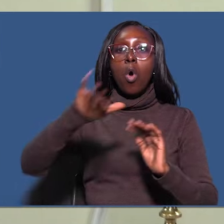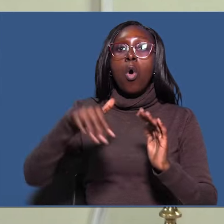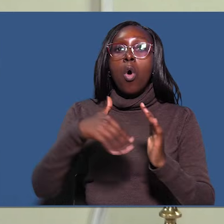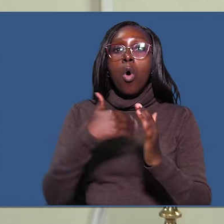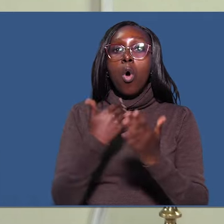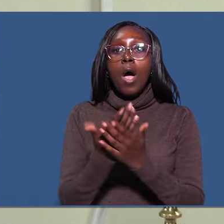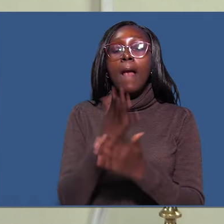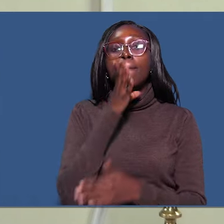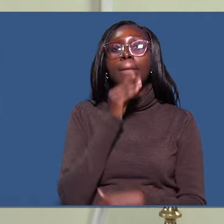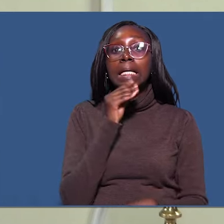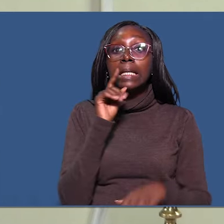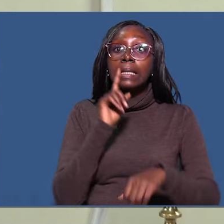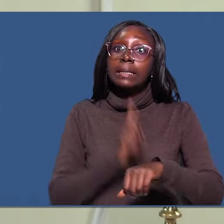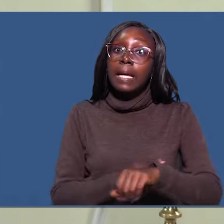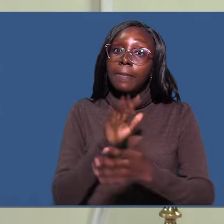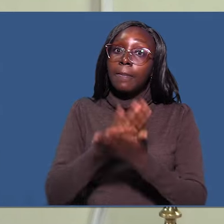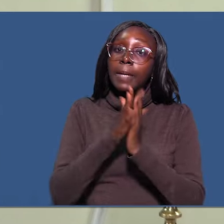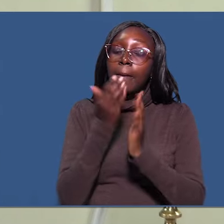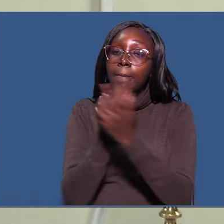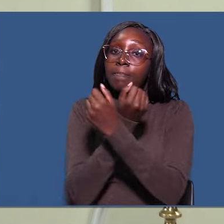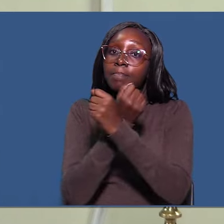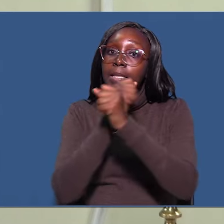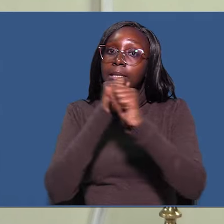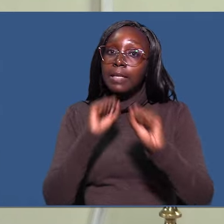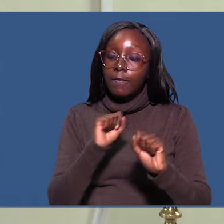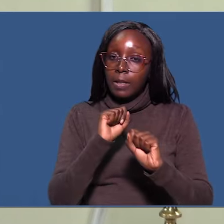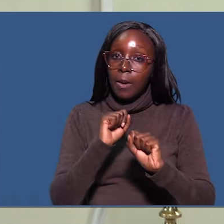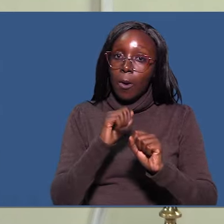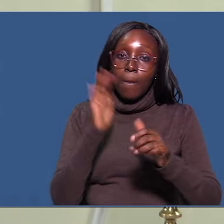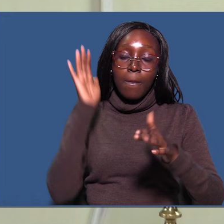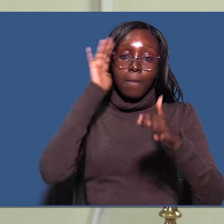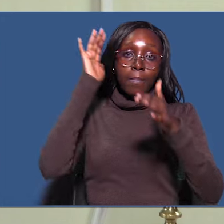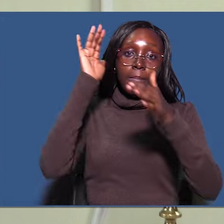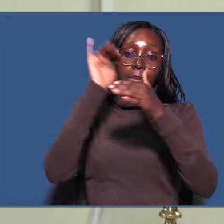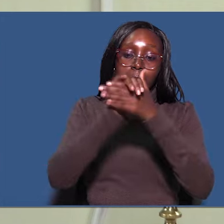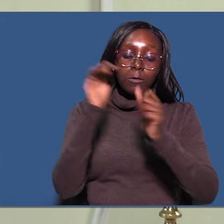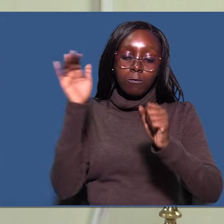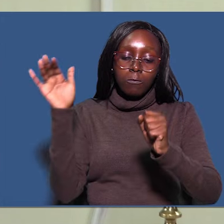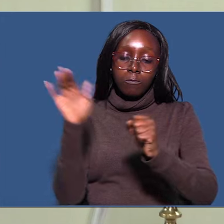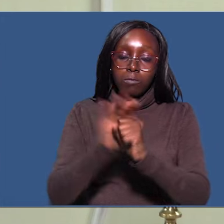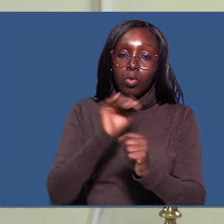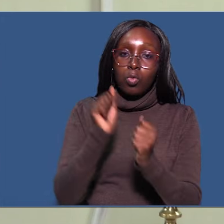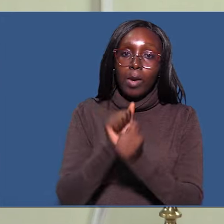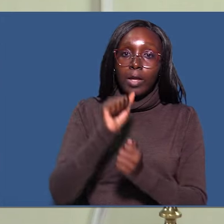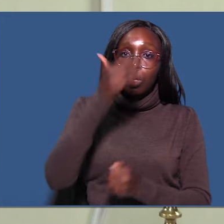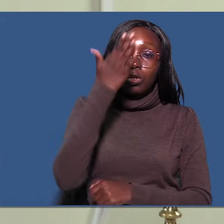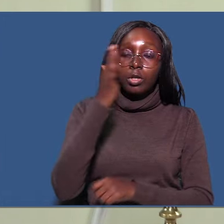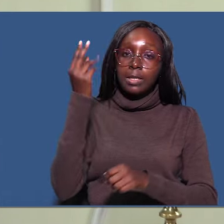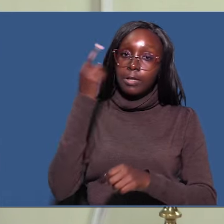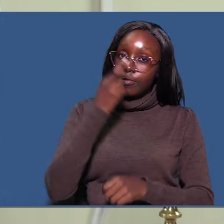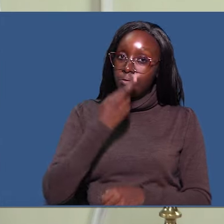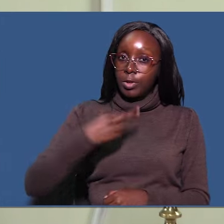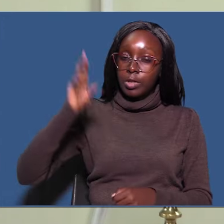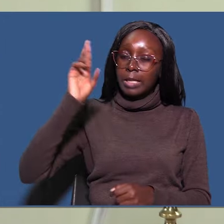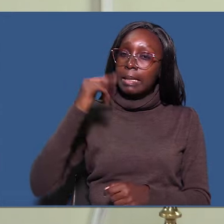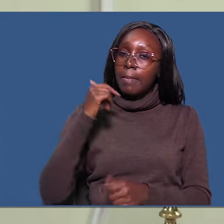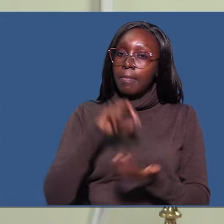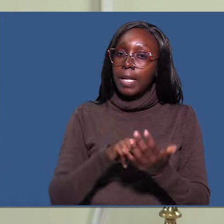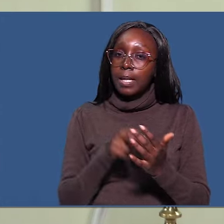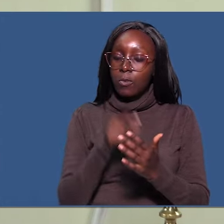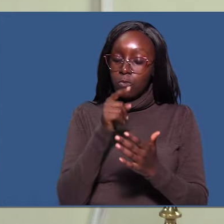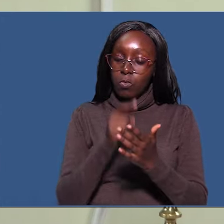Upon being saved, believers are imputed with Christ's righteousness. That is to say,